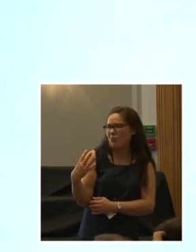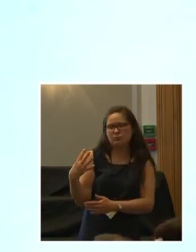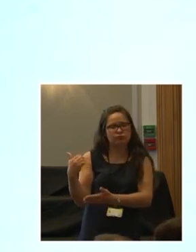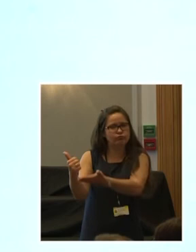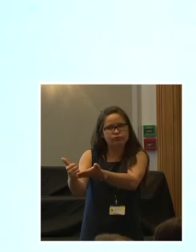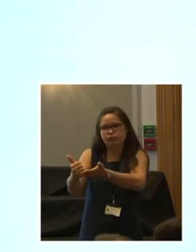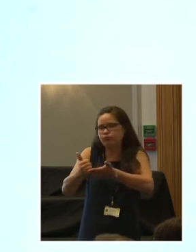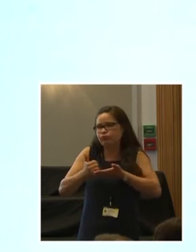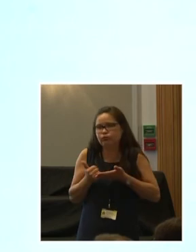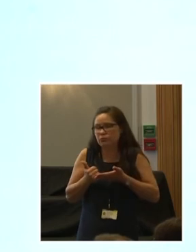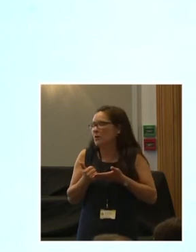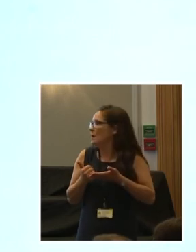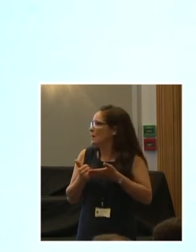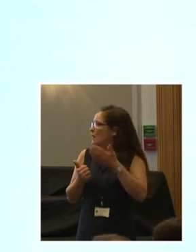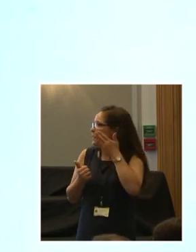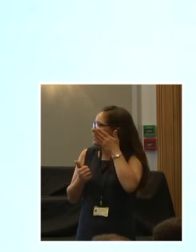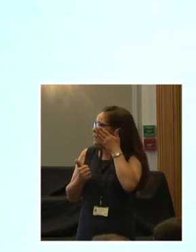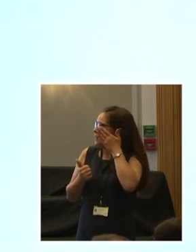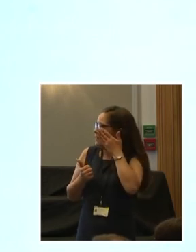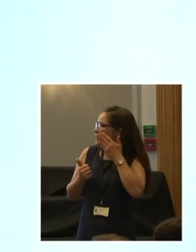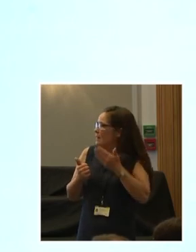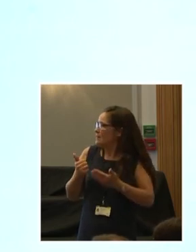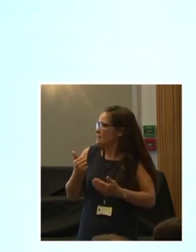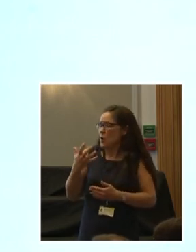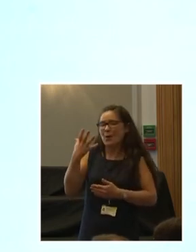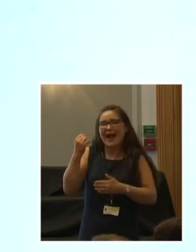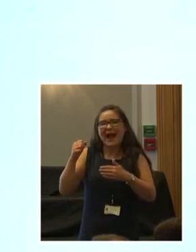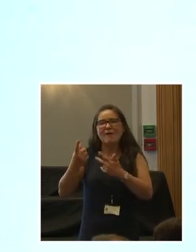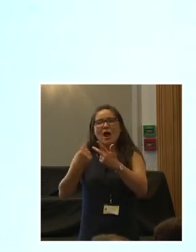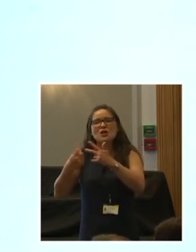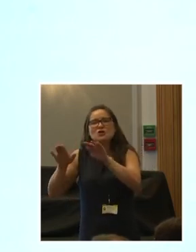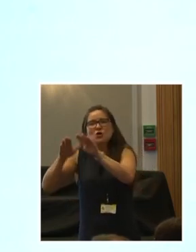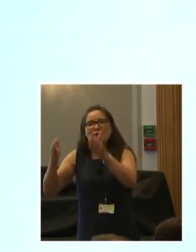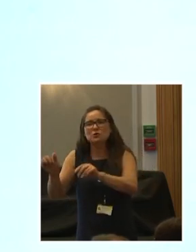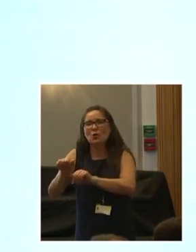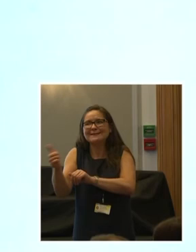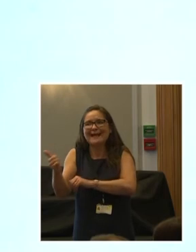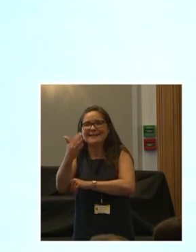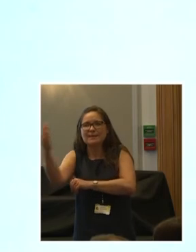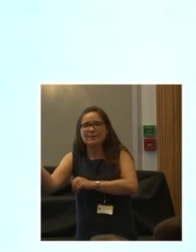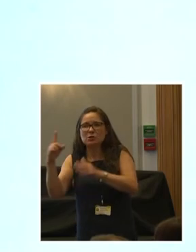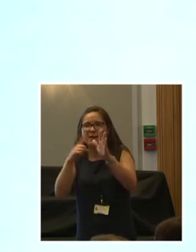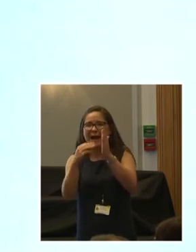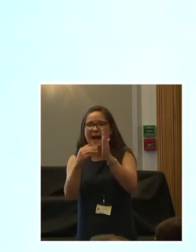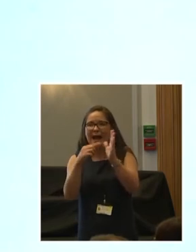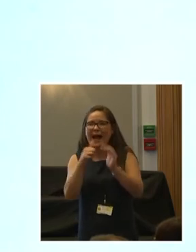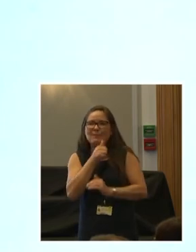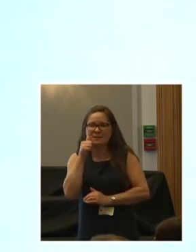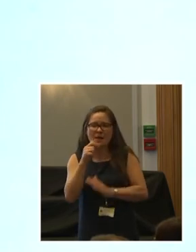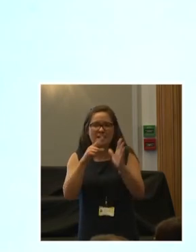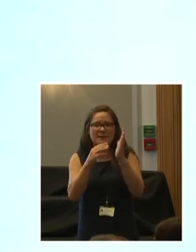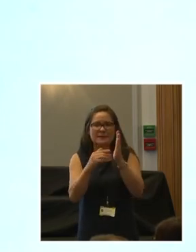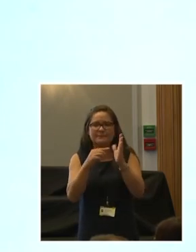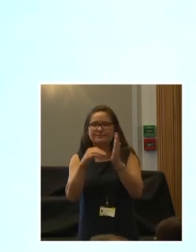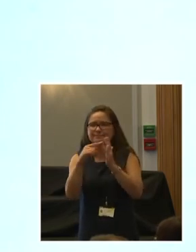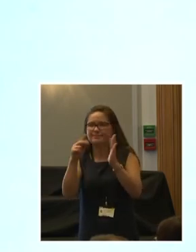that, forgive the pun, Amazon is next door too. Please do, you know, find out more about them. Things such as